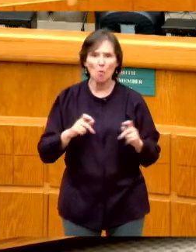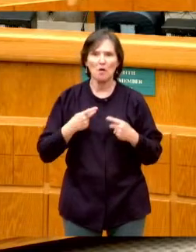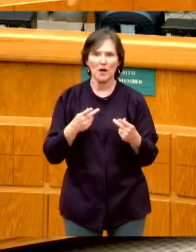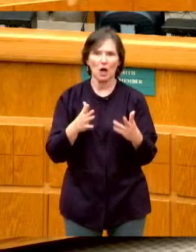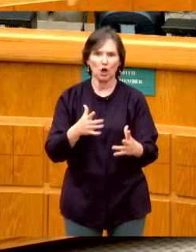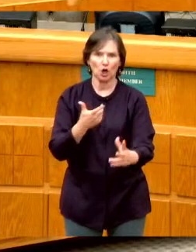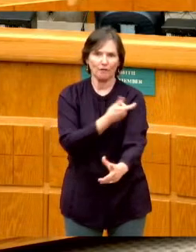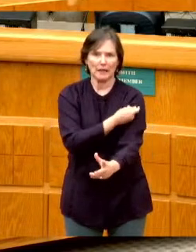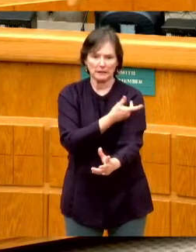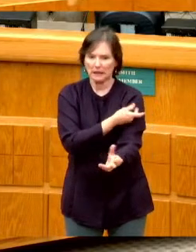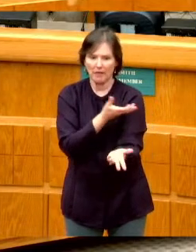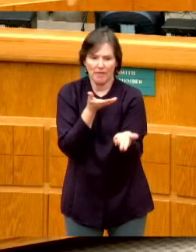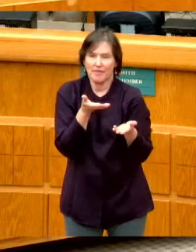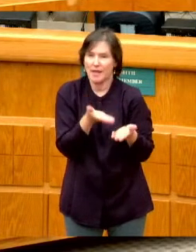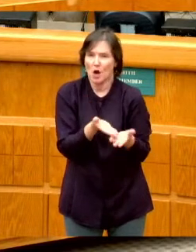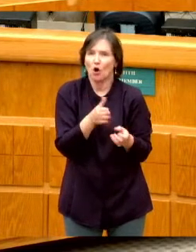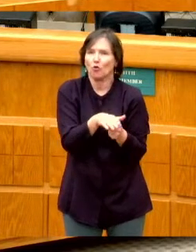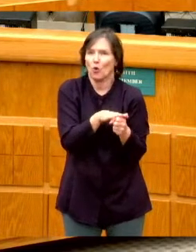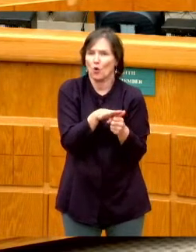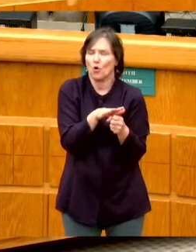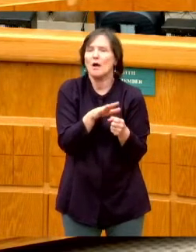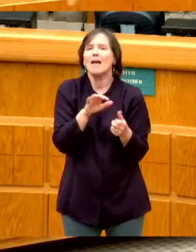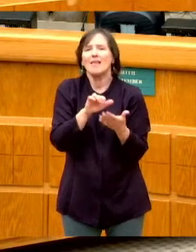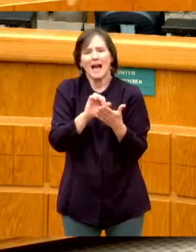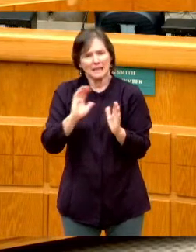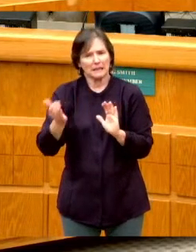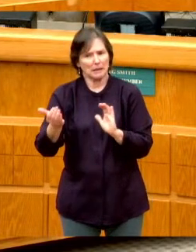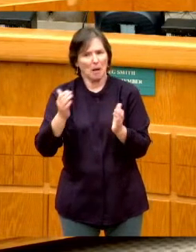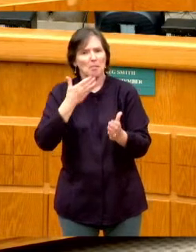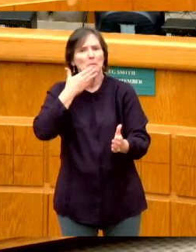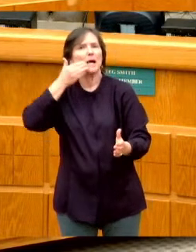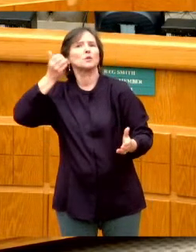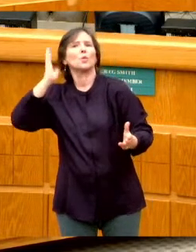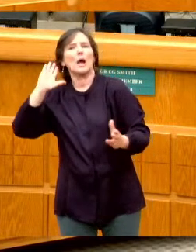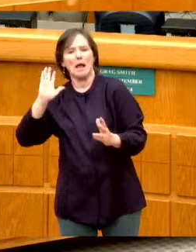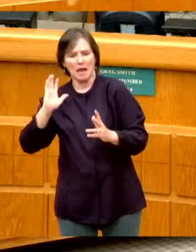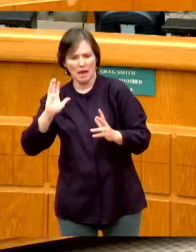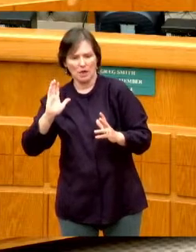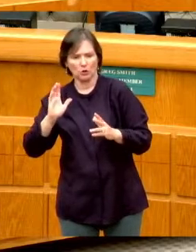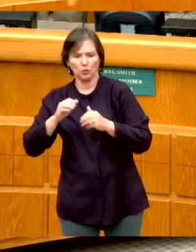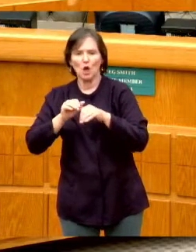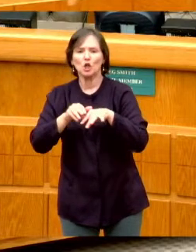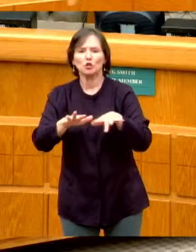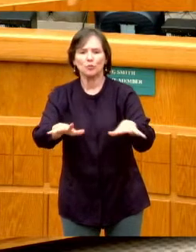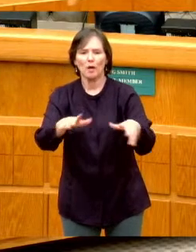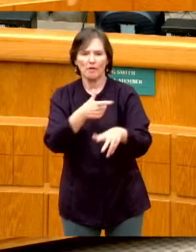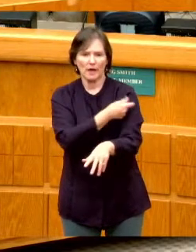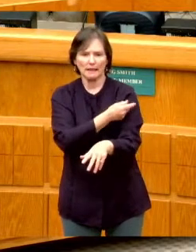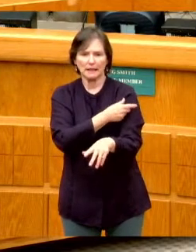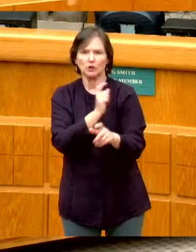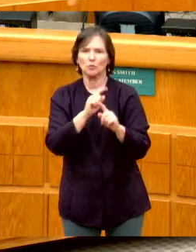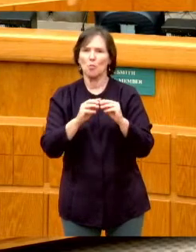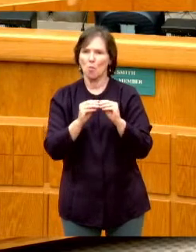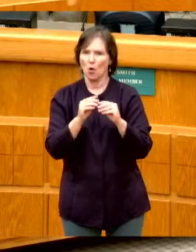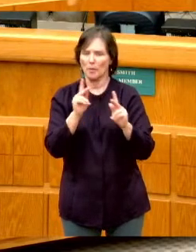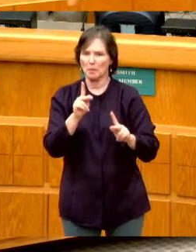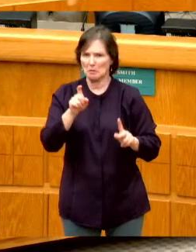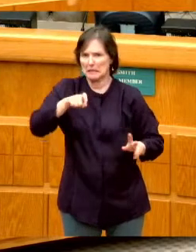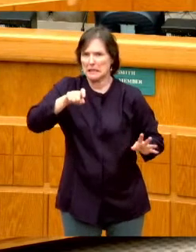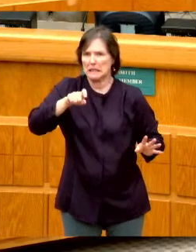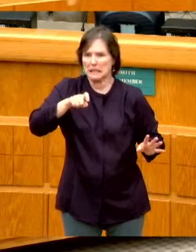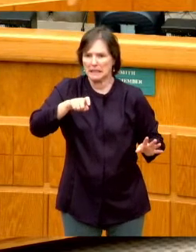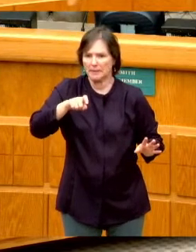example of a decision that I get involved with directly. And then there's the big decisions which come for the hub, right? So the state of Texas